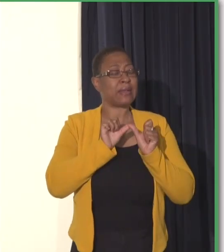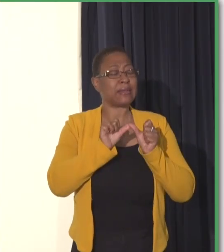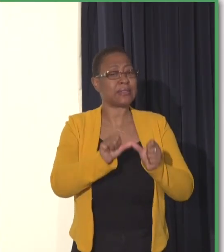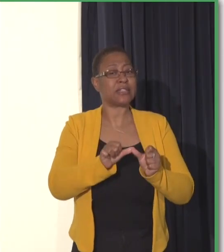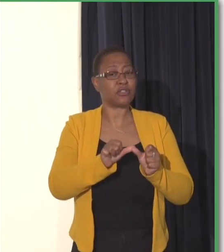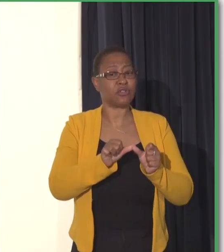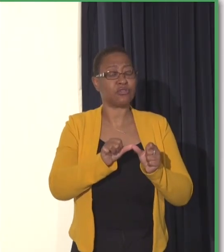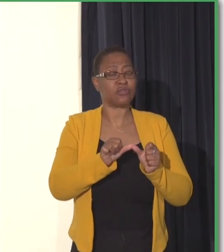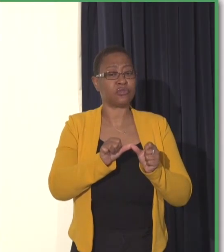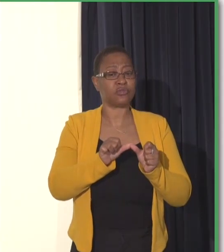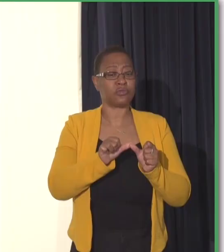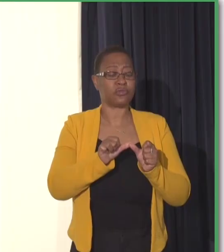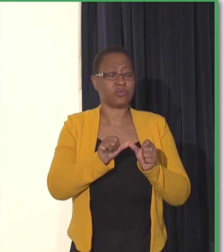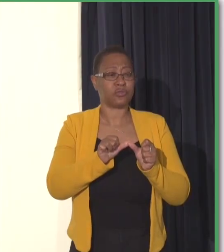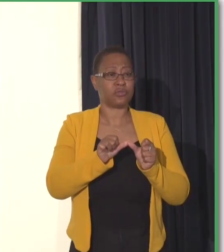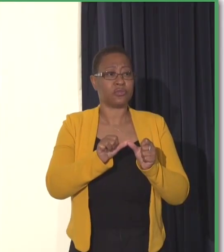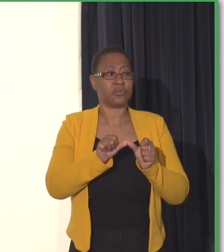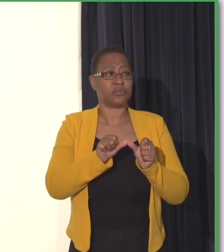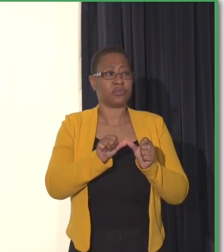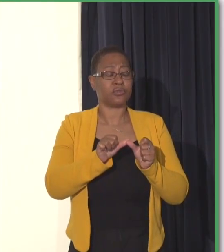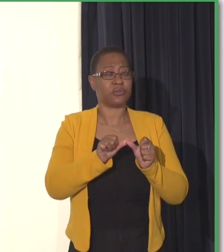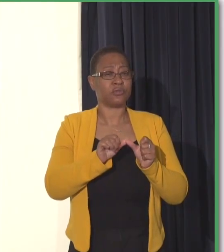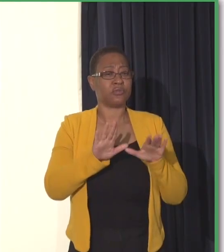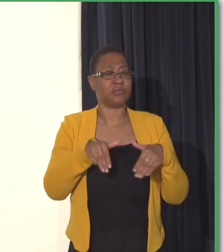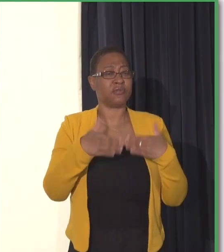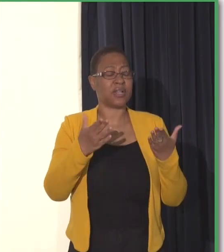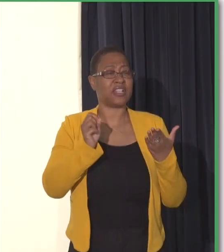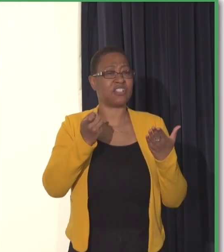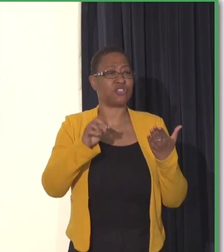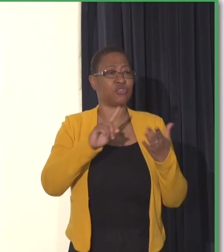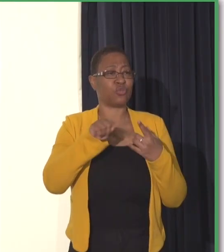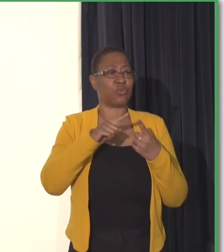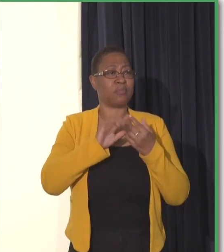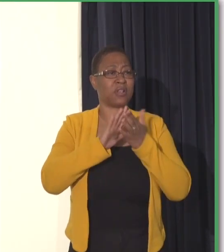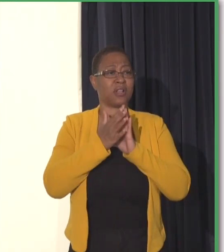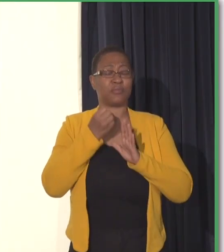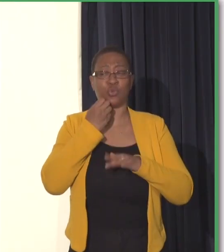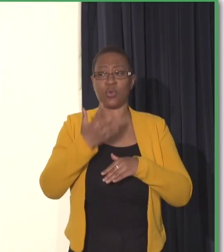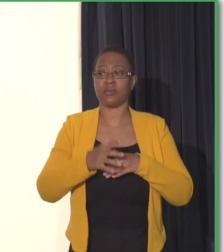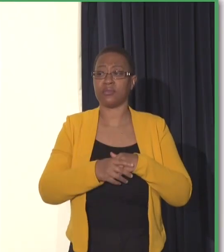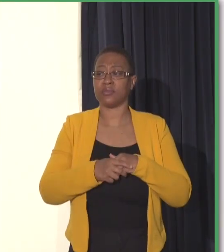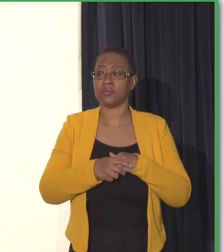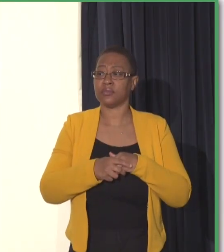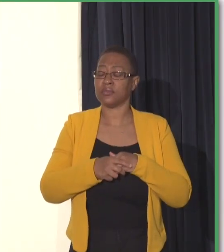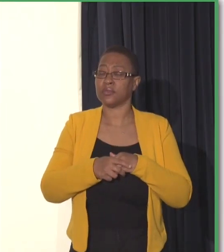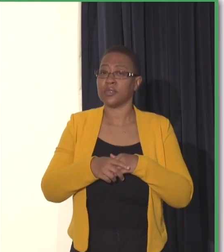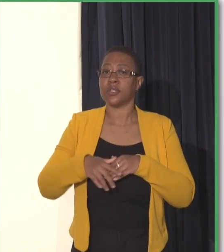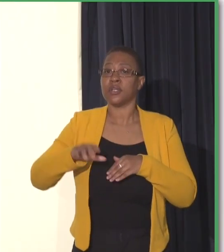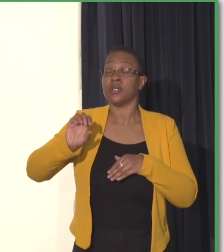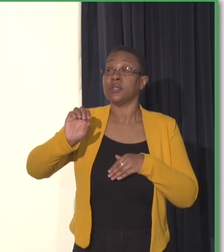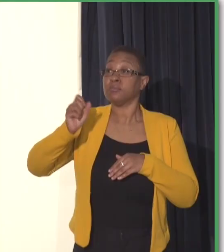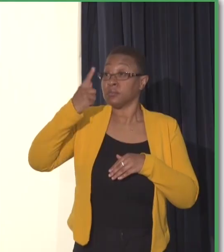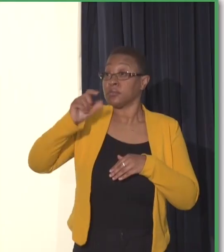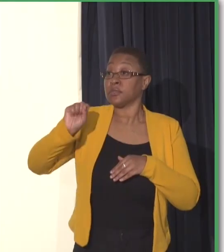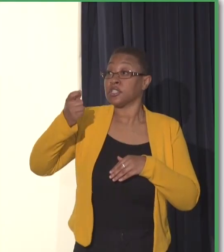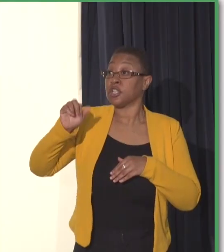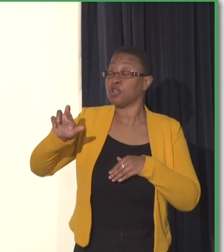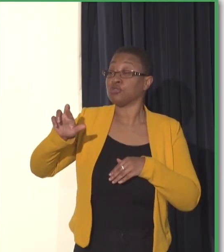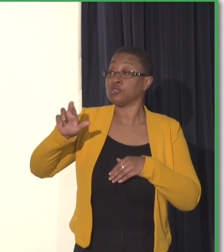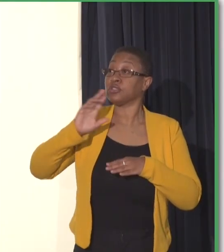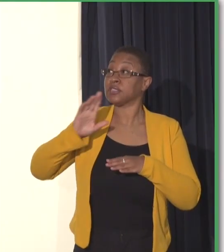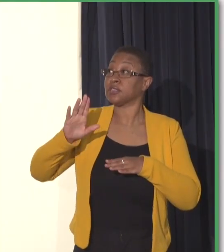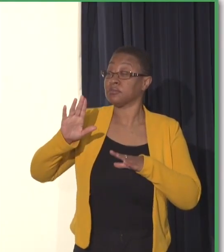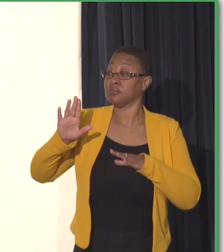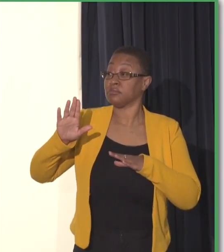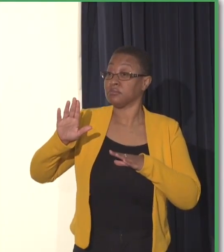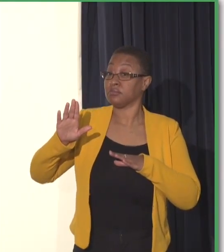that, providing that shelter when it gets warm? Shelters are open 365. No, you're providing